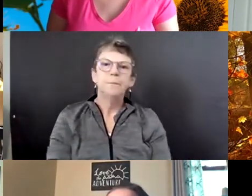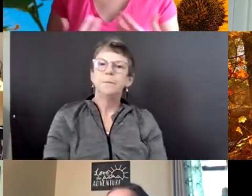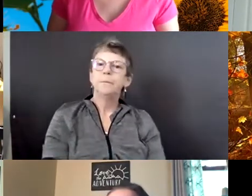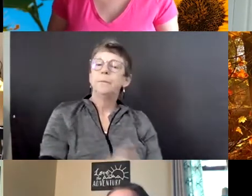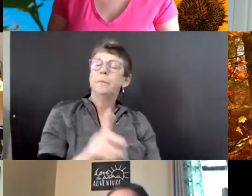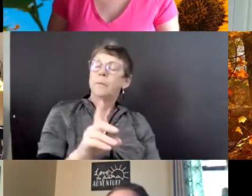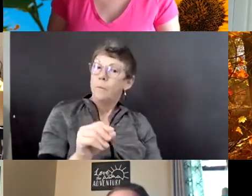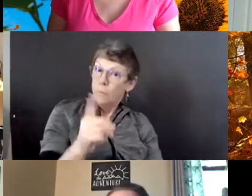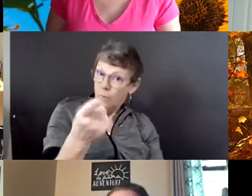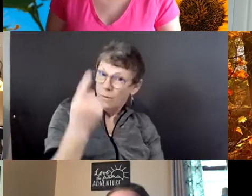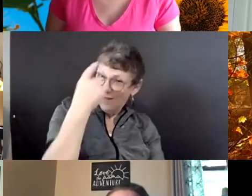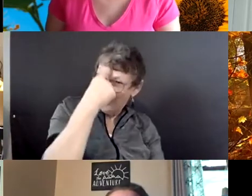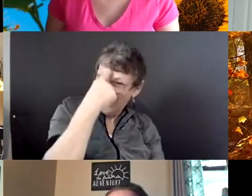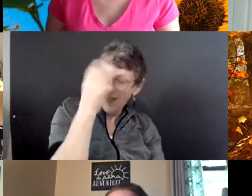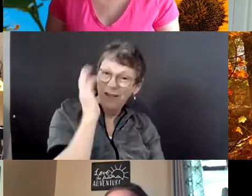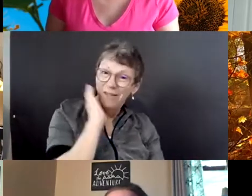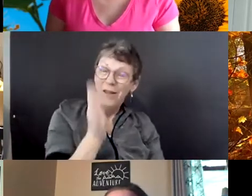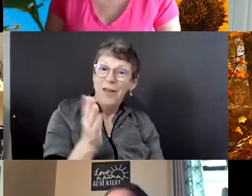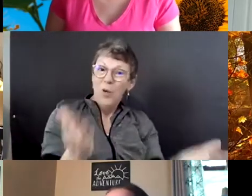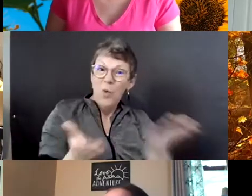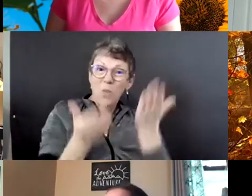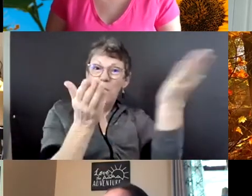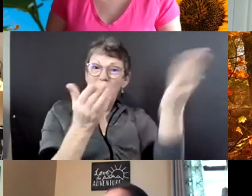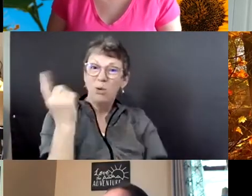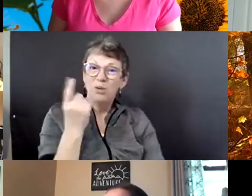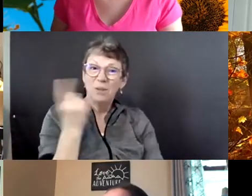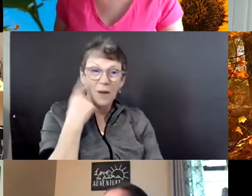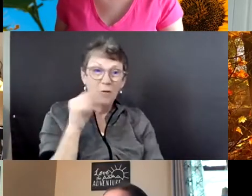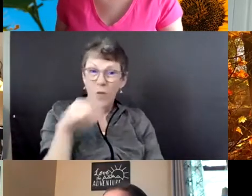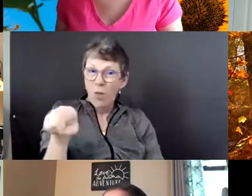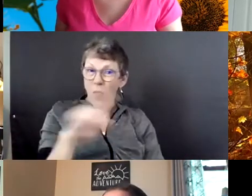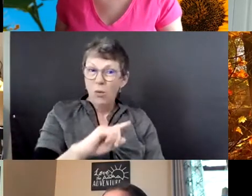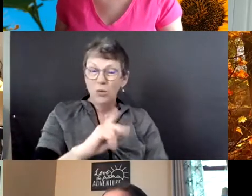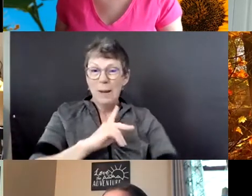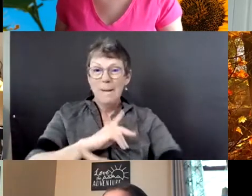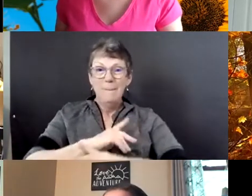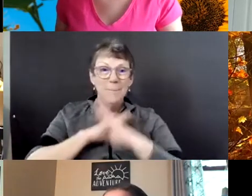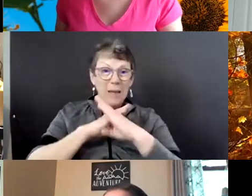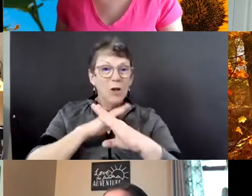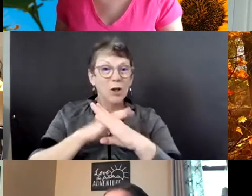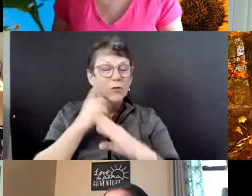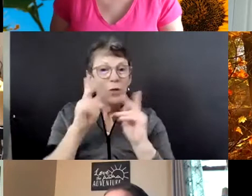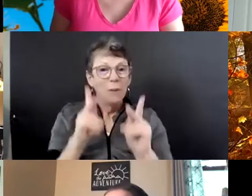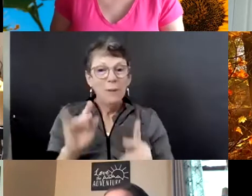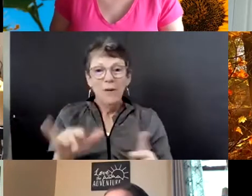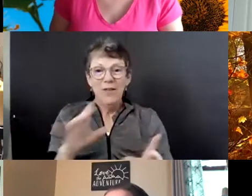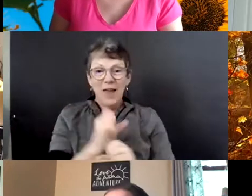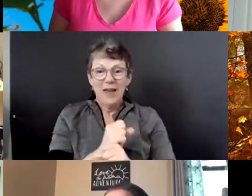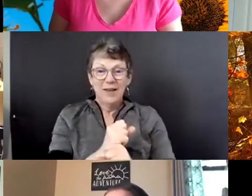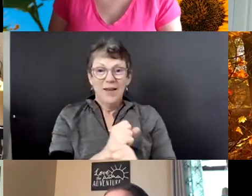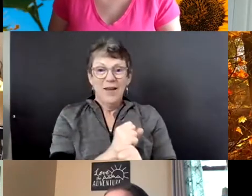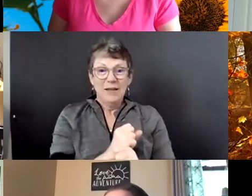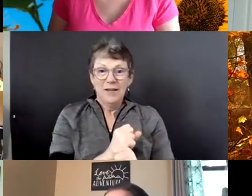address that barrier to employment for people who do receive those services? I don't have